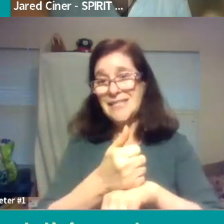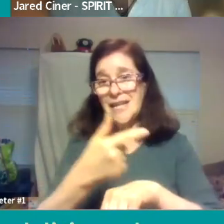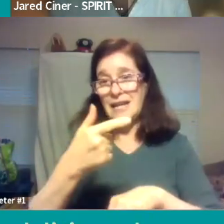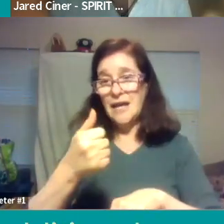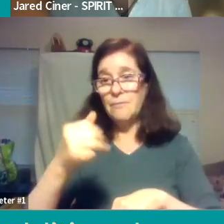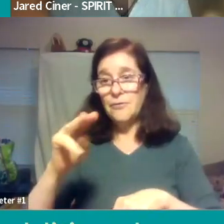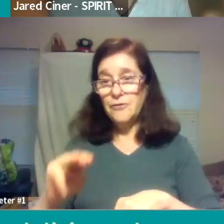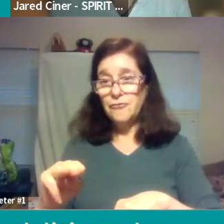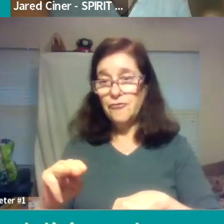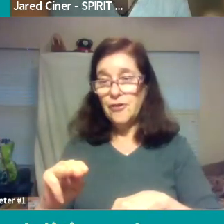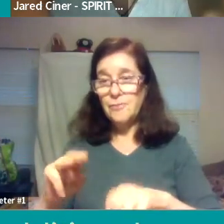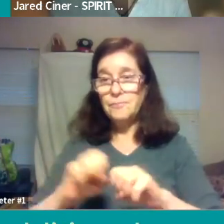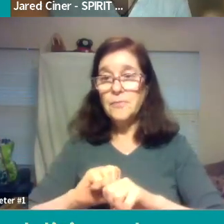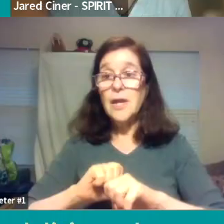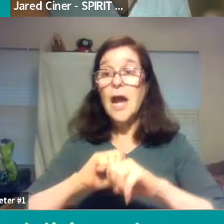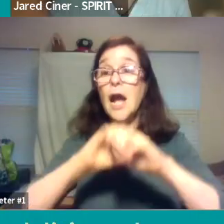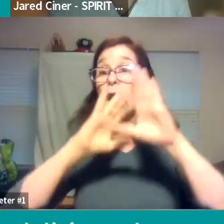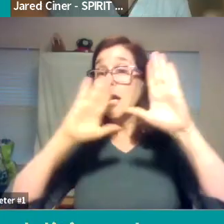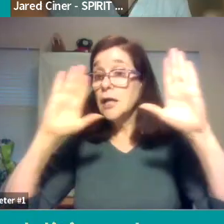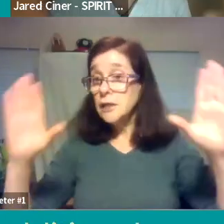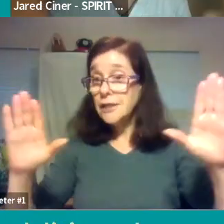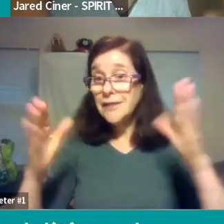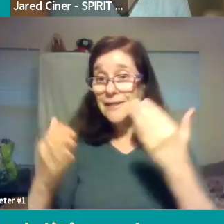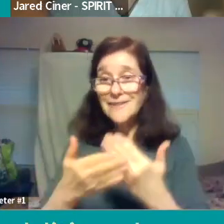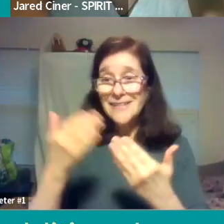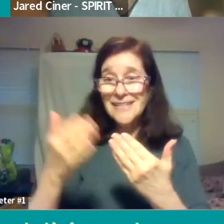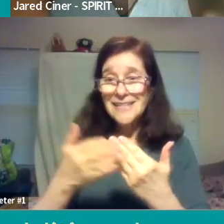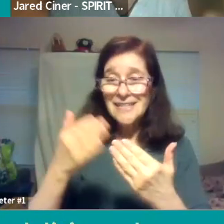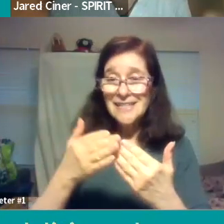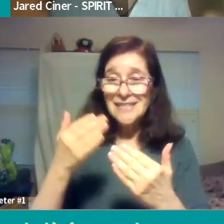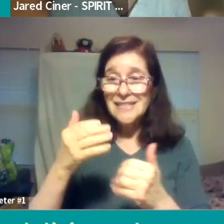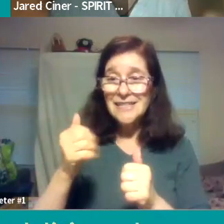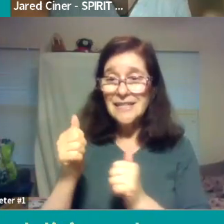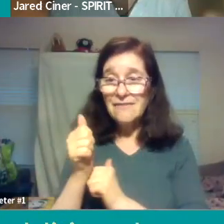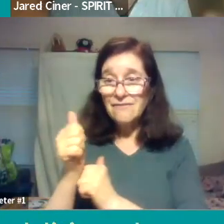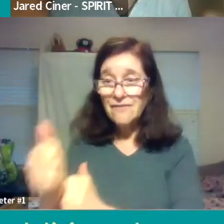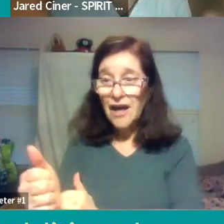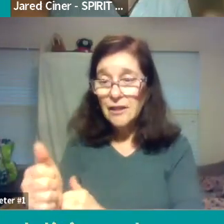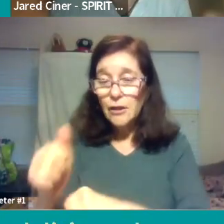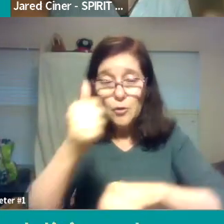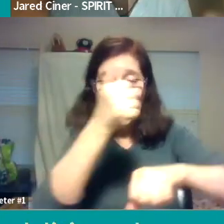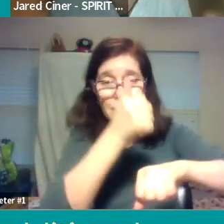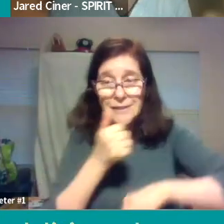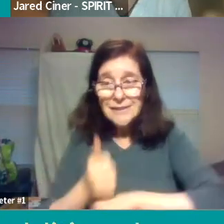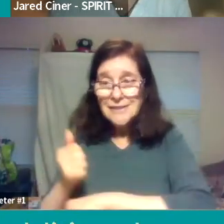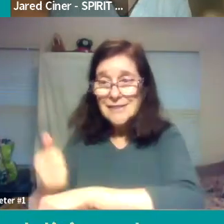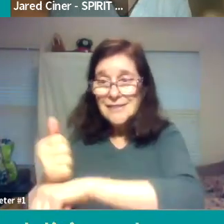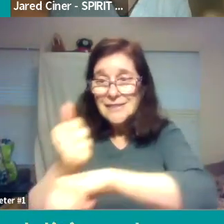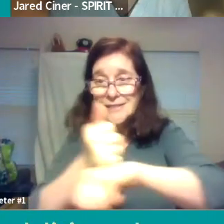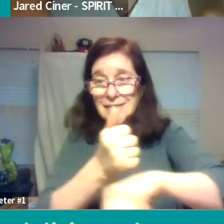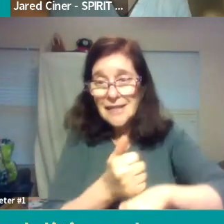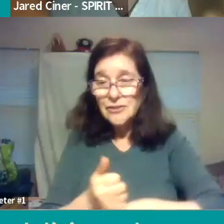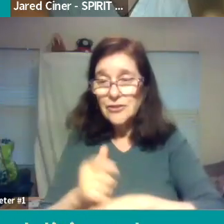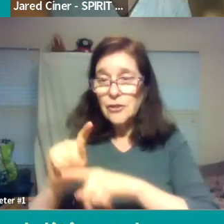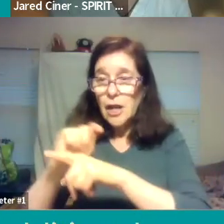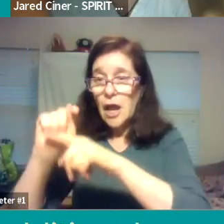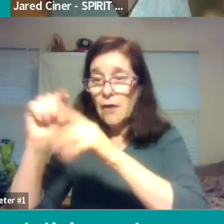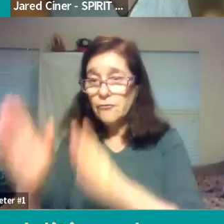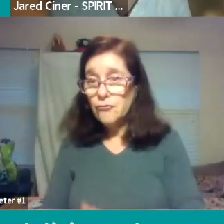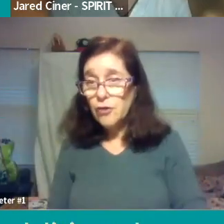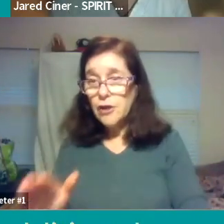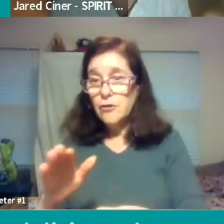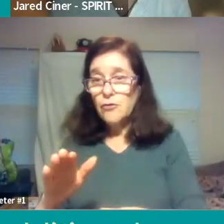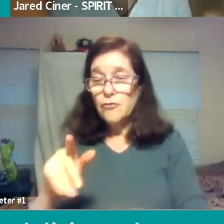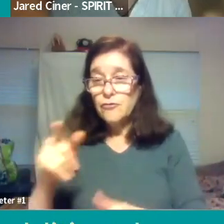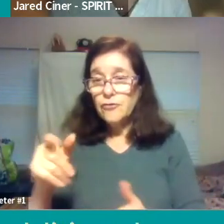very clear, easy to follow stations where you can go. We'll have trainers on the floor available to